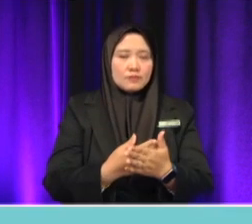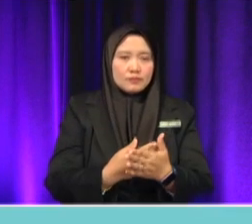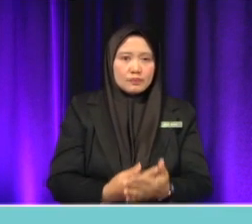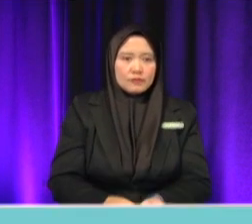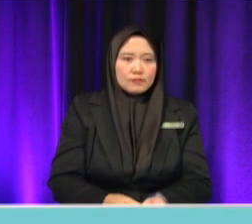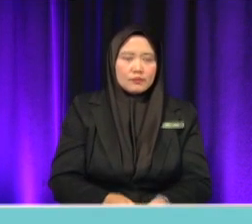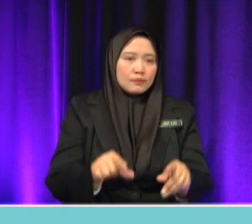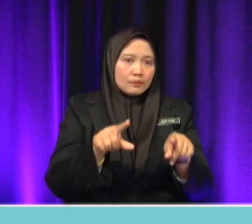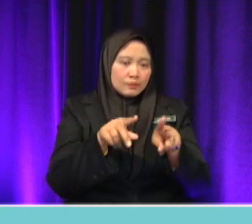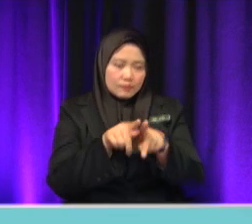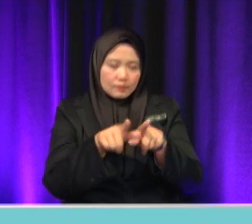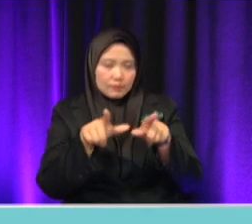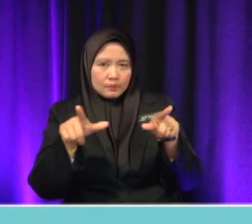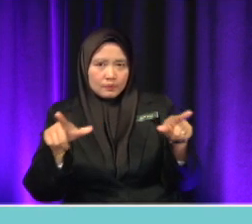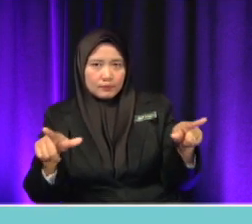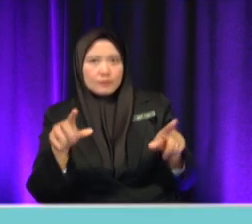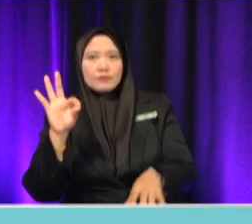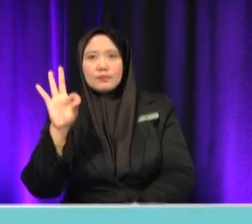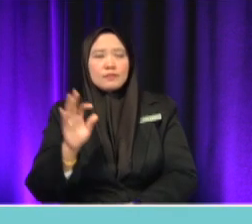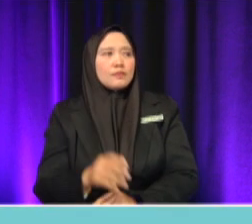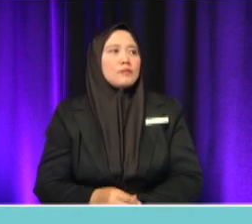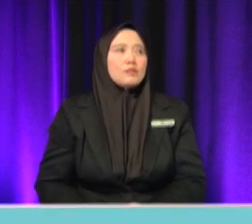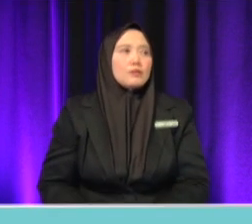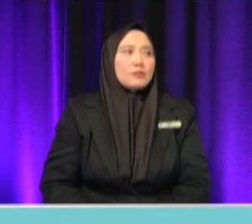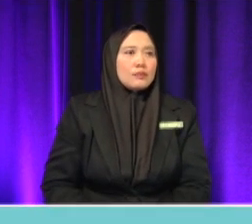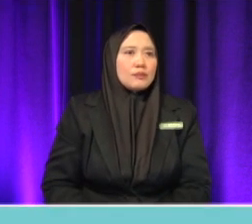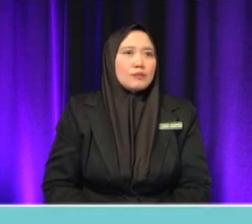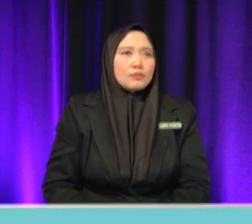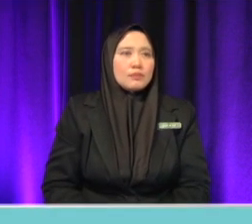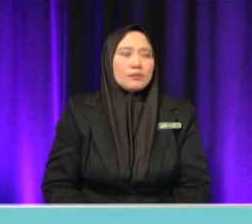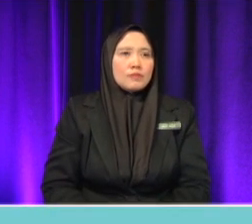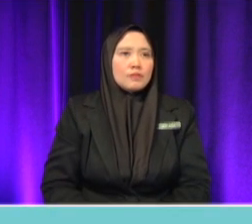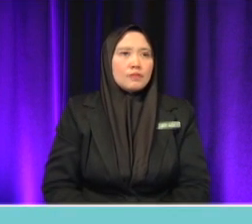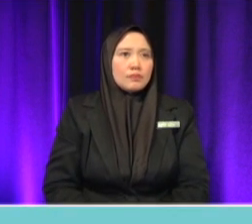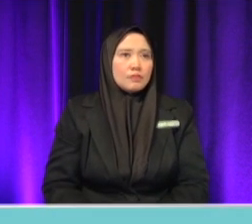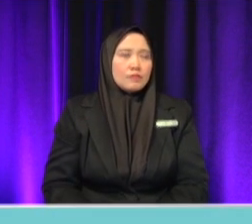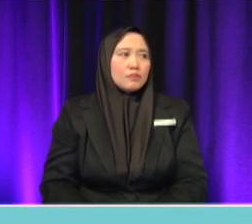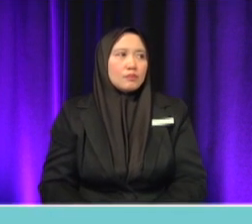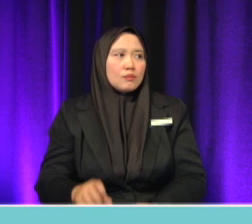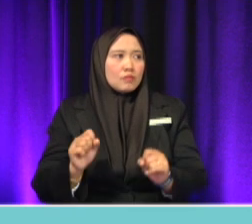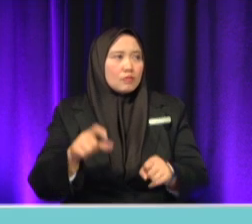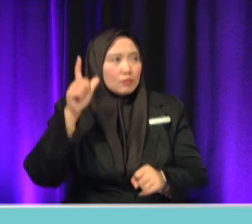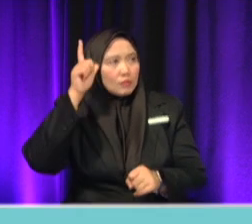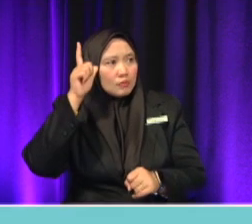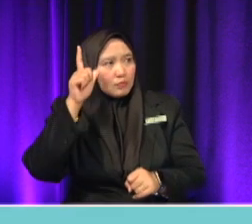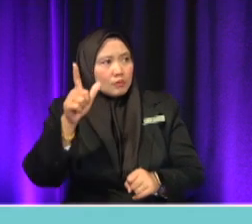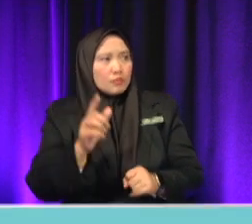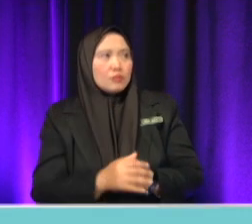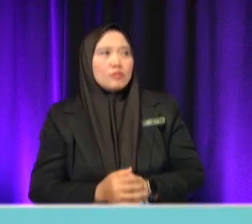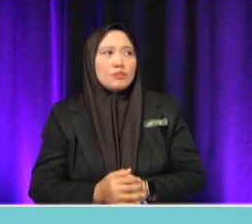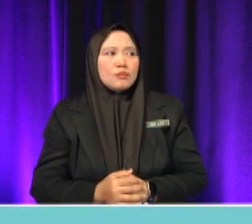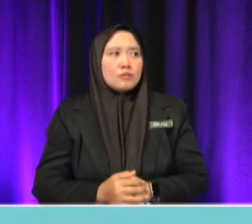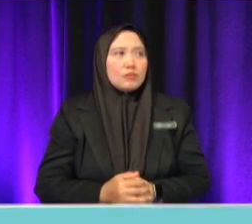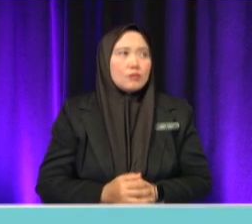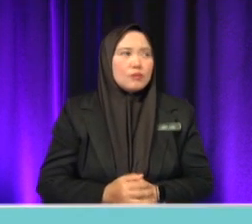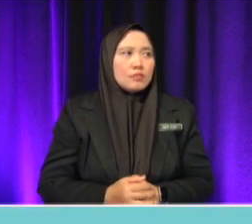the ones that you've zoomed in? Yes. She began by painting empty baby food jars like